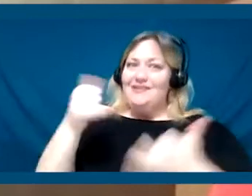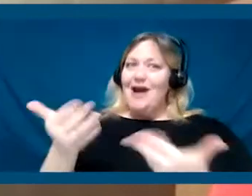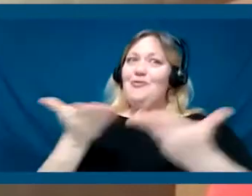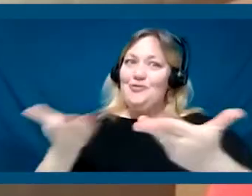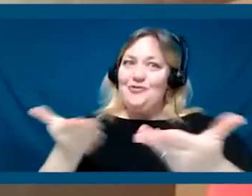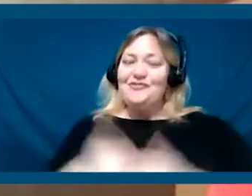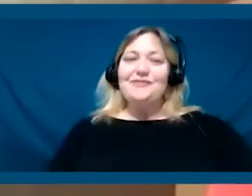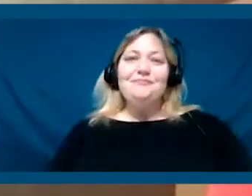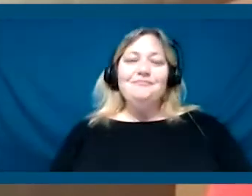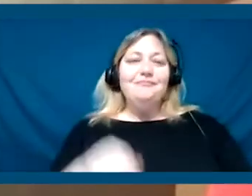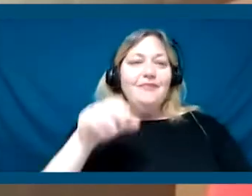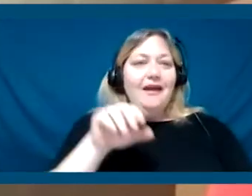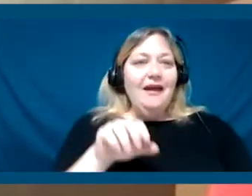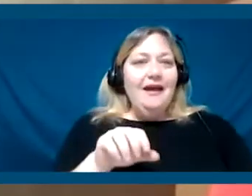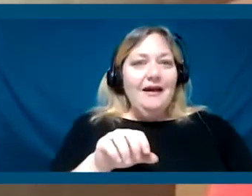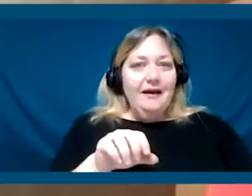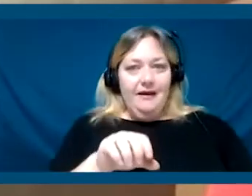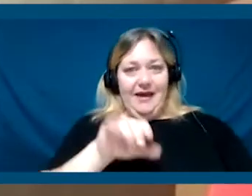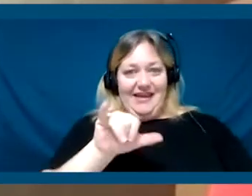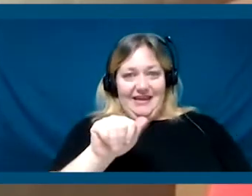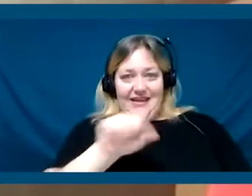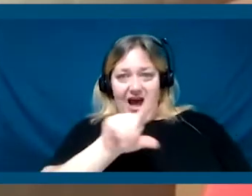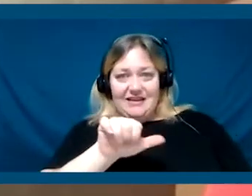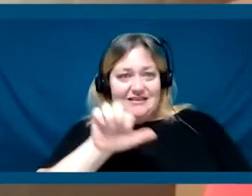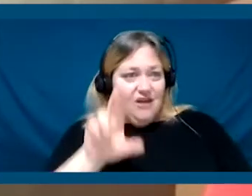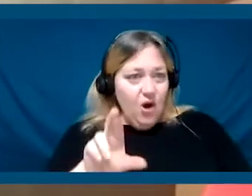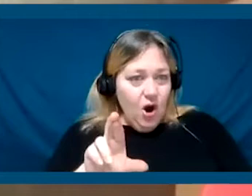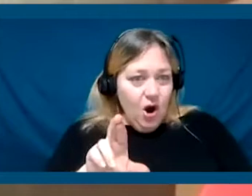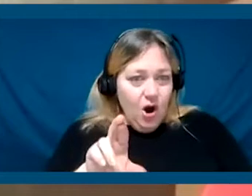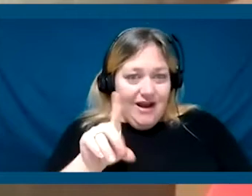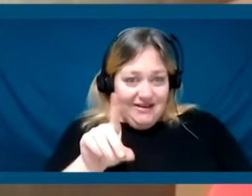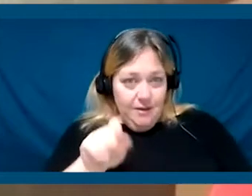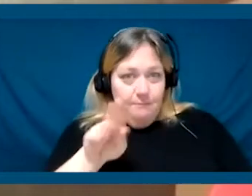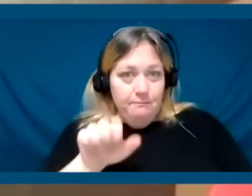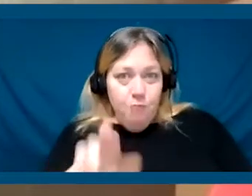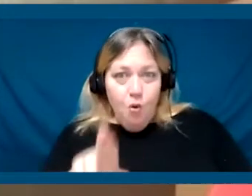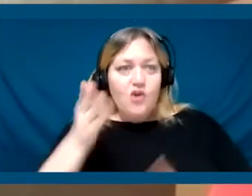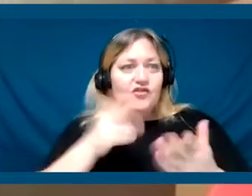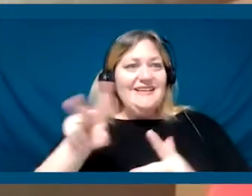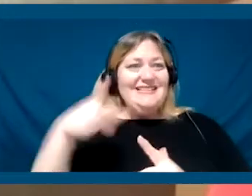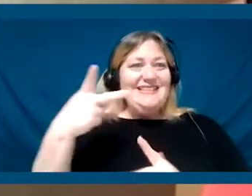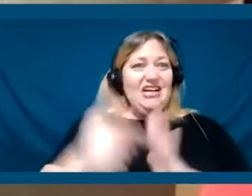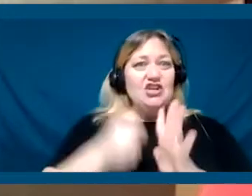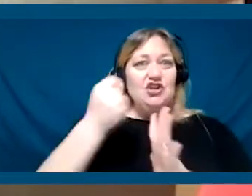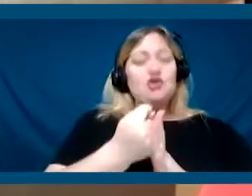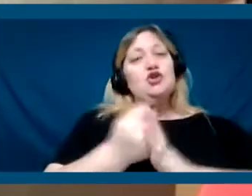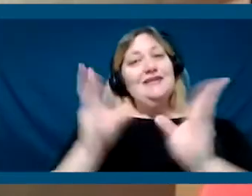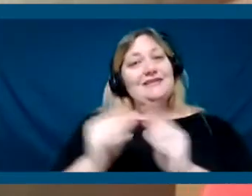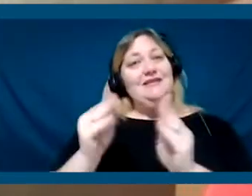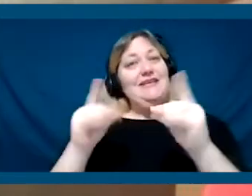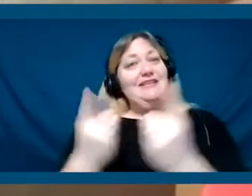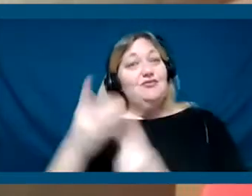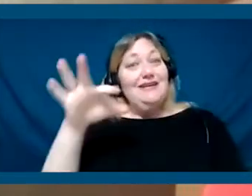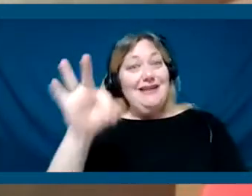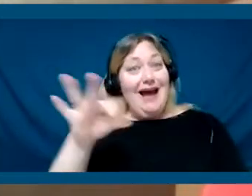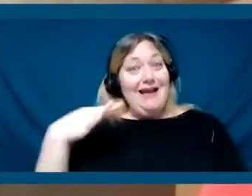serves. Yasser Dabur is serving in his second term as an Assembly District Delegate in District